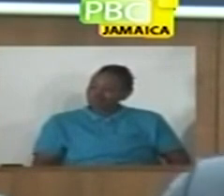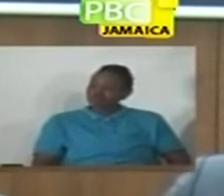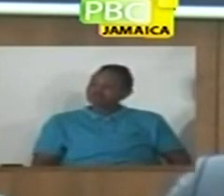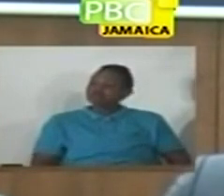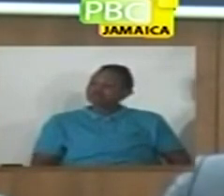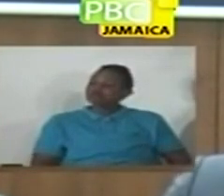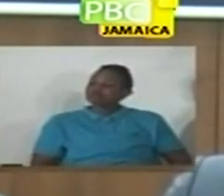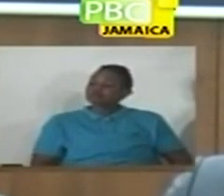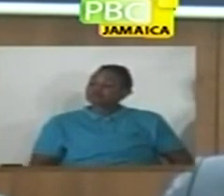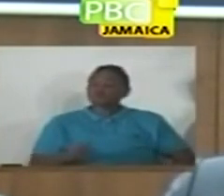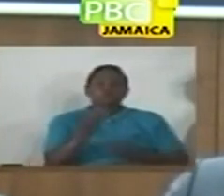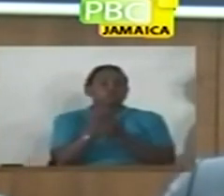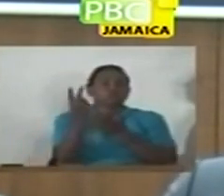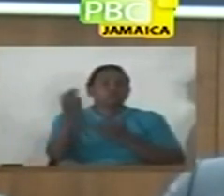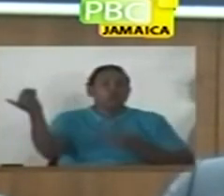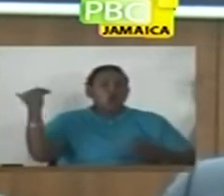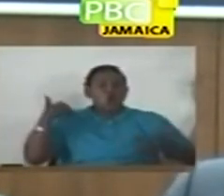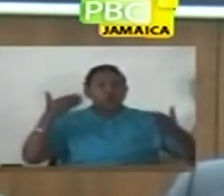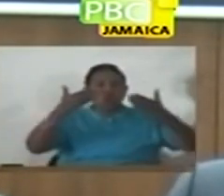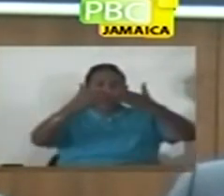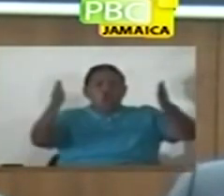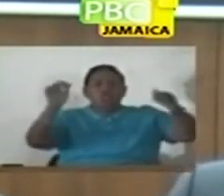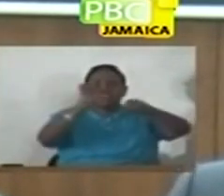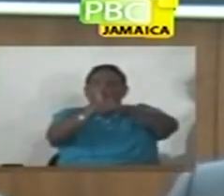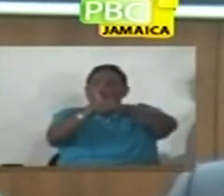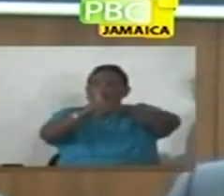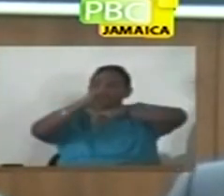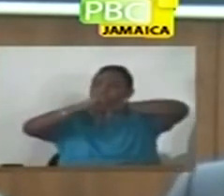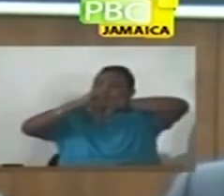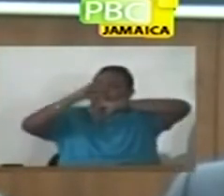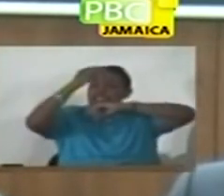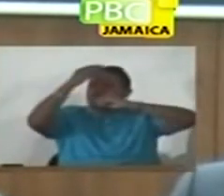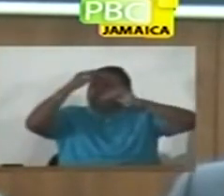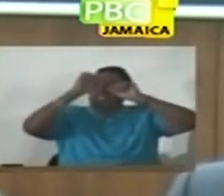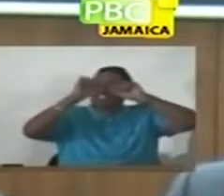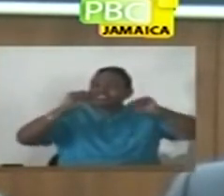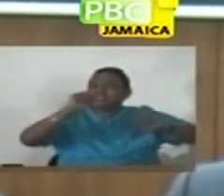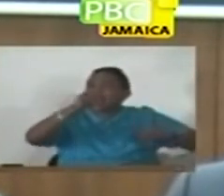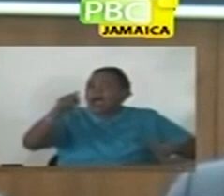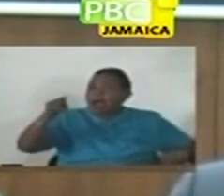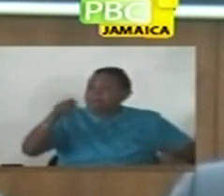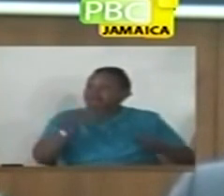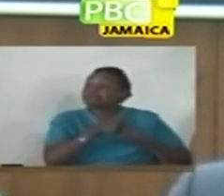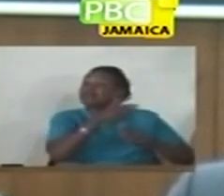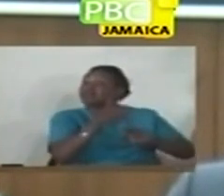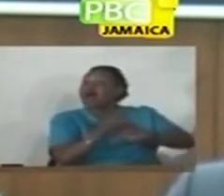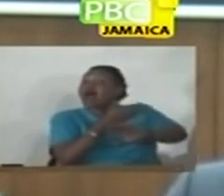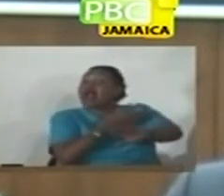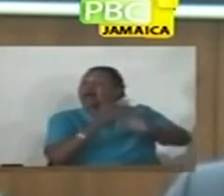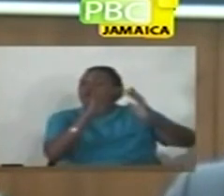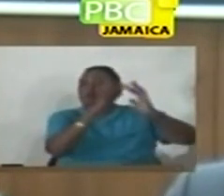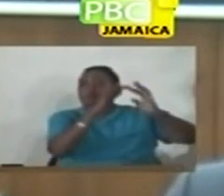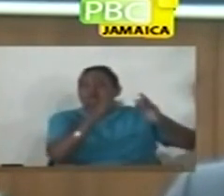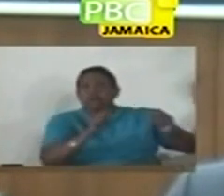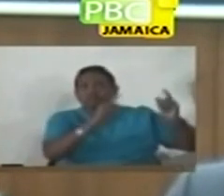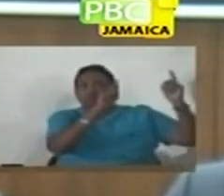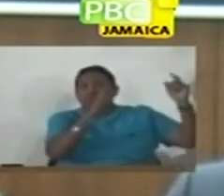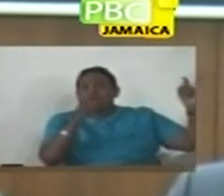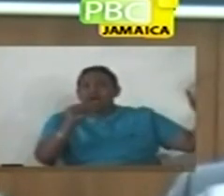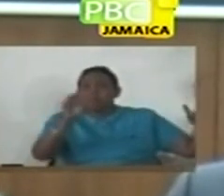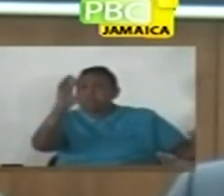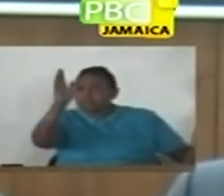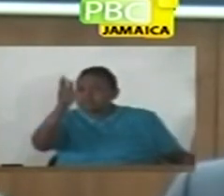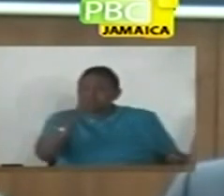Just 2 weeks ago, we launched the Labour Market Information System app and its enhanced website. Mr.